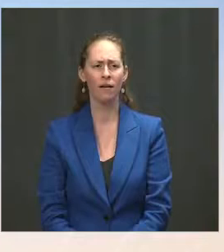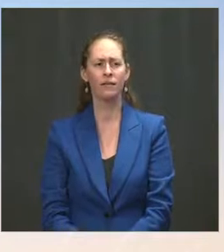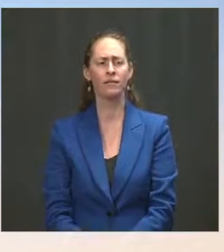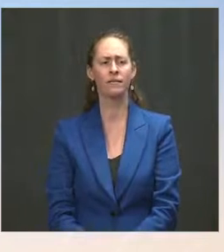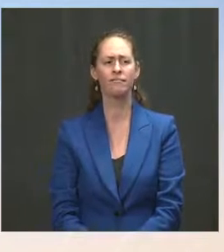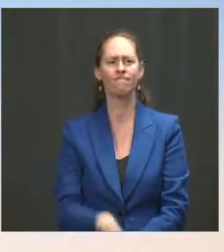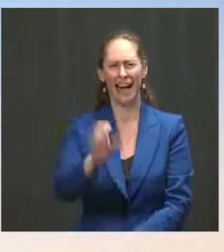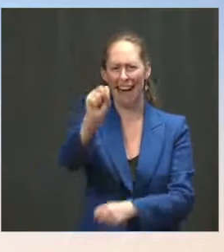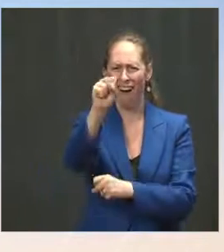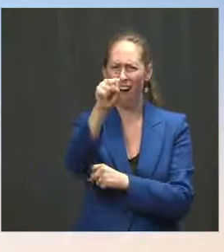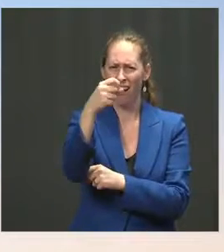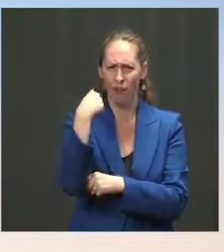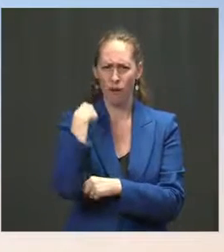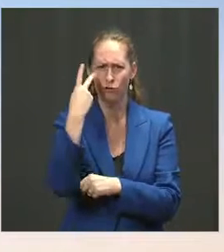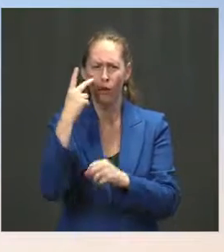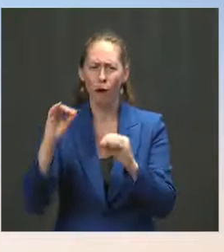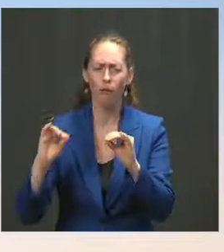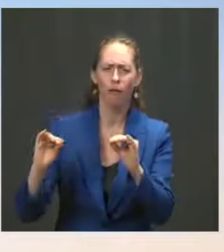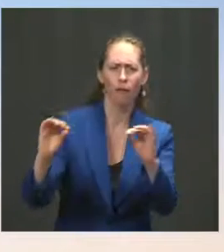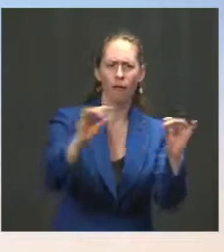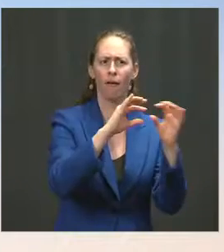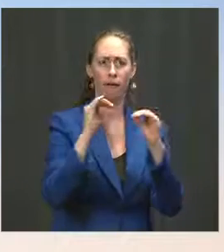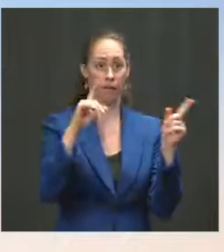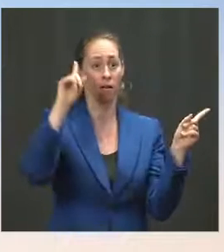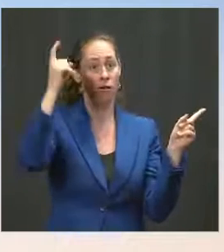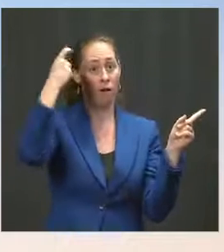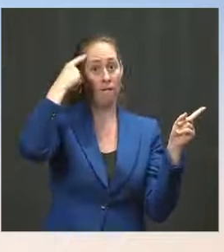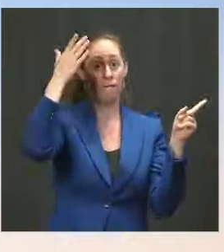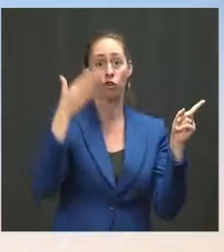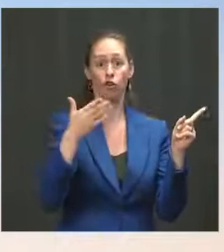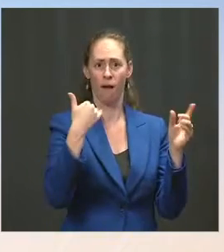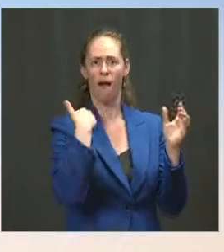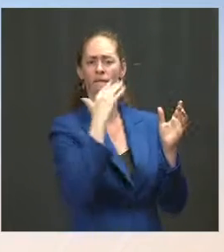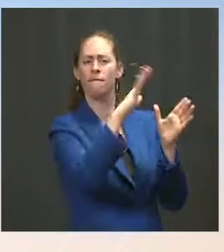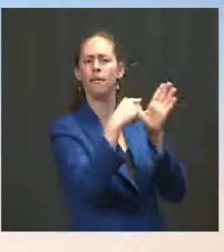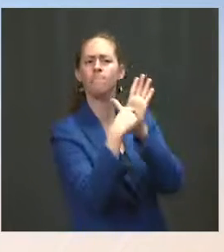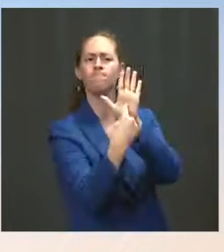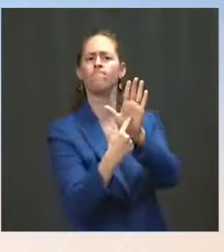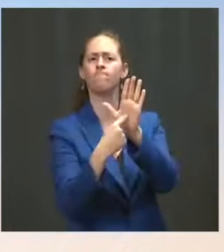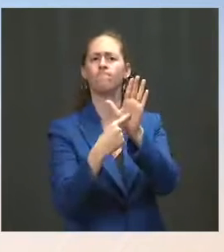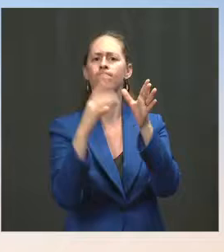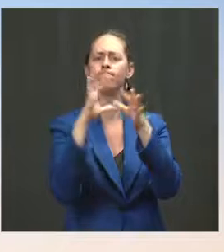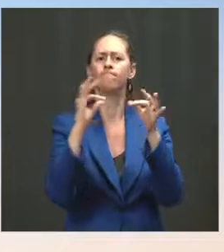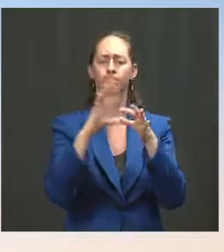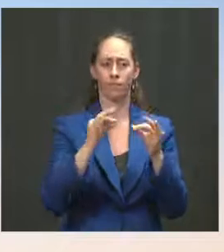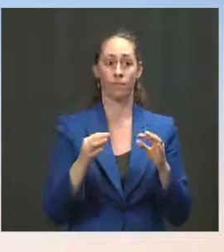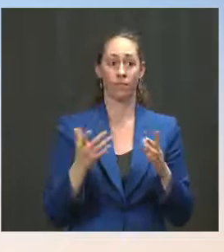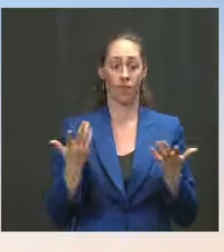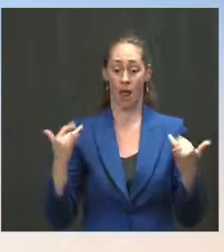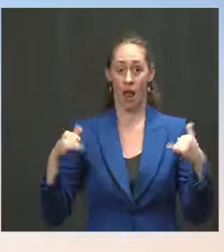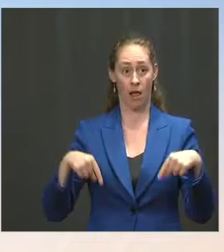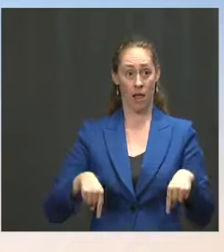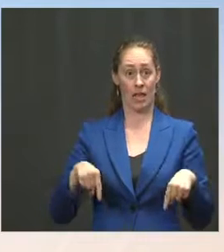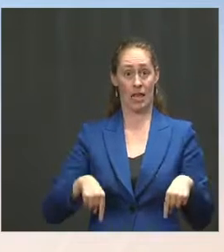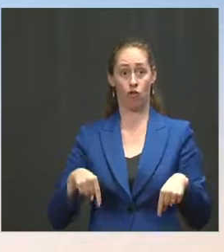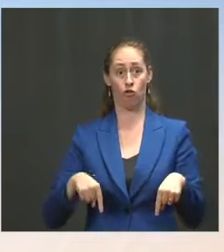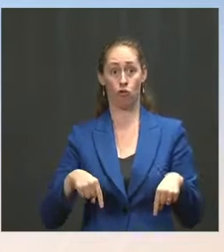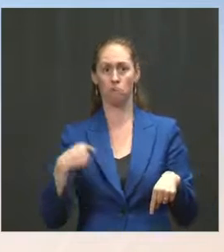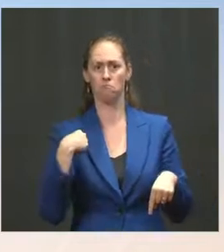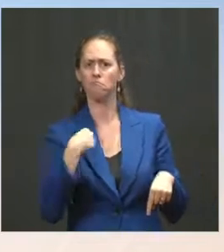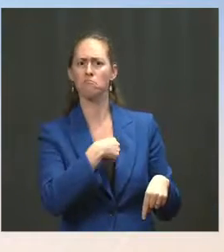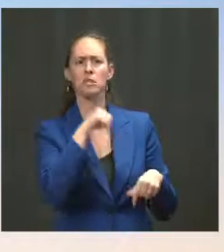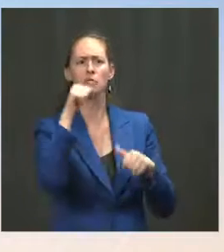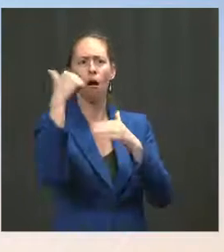comments by the governor and representatives of the governor. I would note that as a policy, we don't send ventilators to